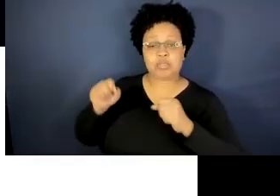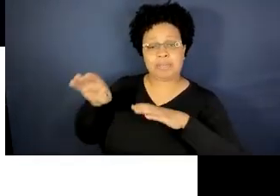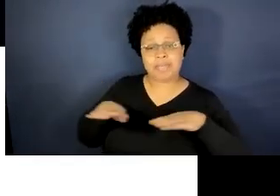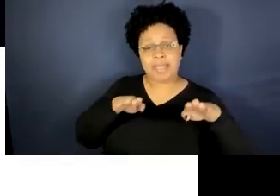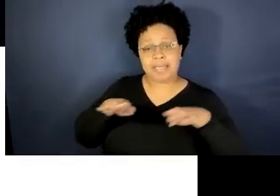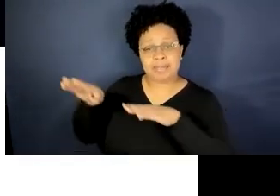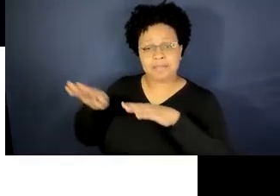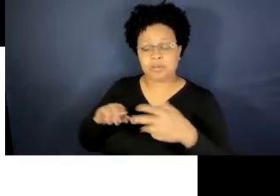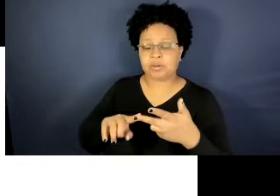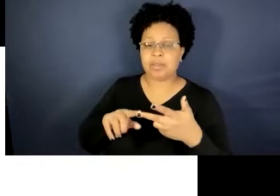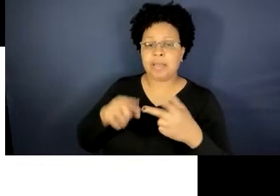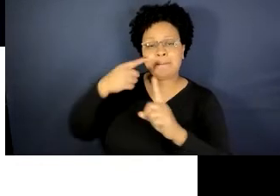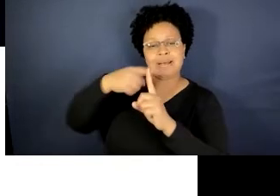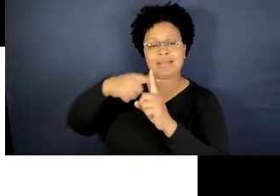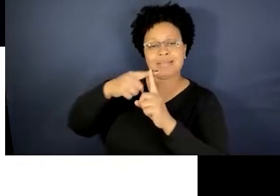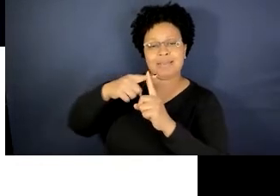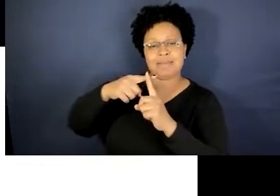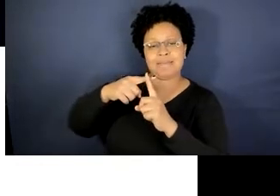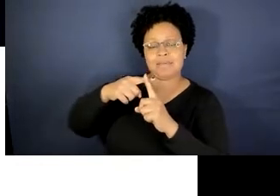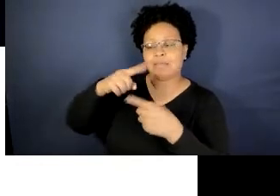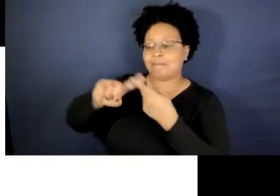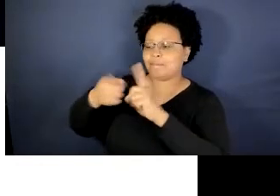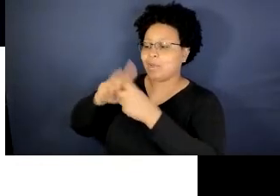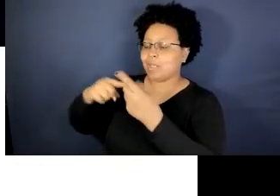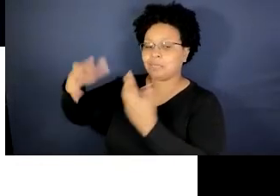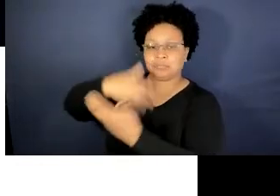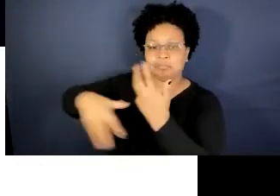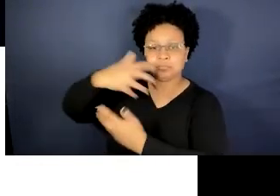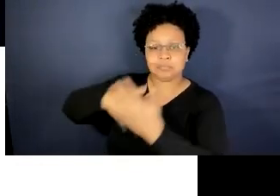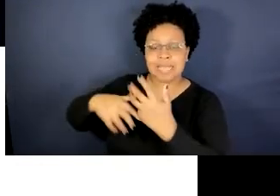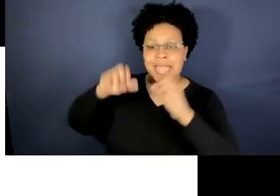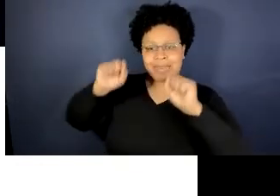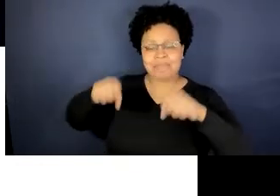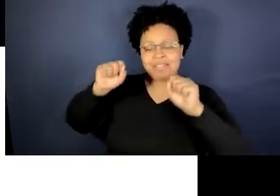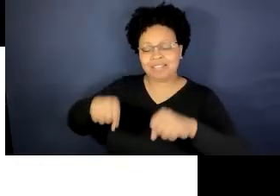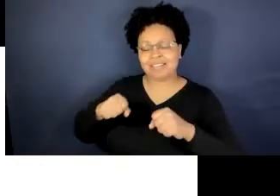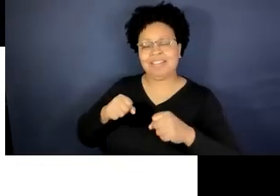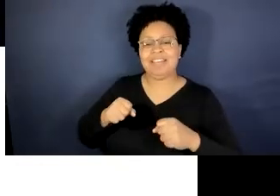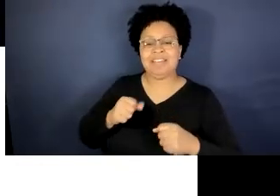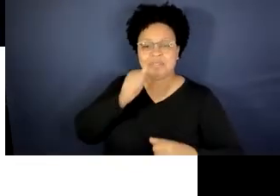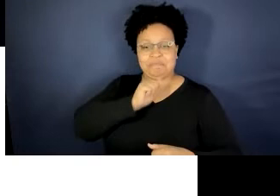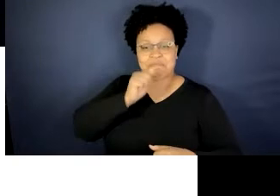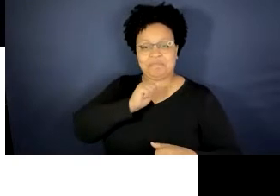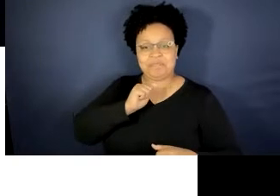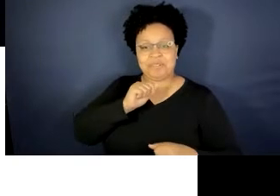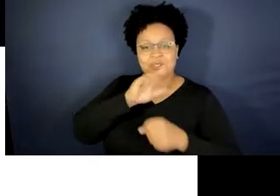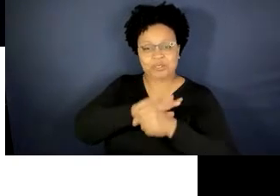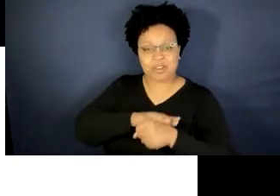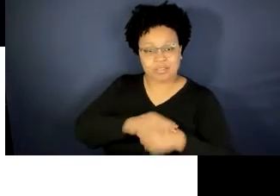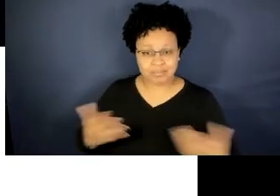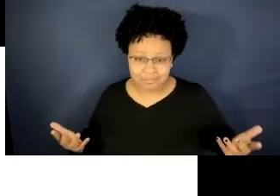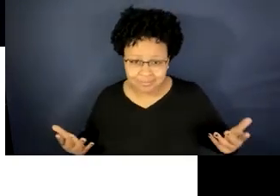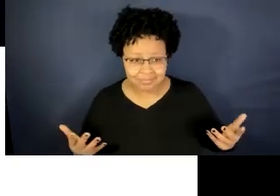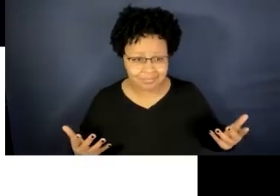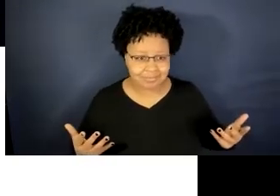positive peer interactions, and an increased ability to cope with stress. What you say? I'm telling you, this